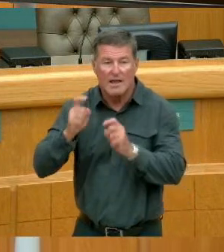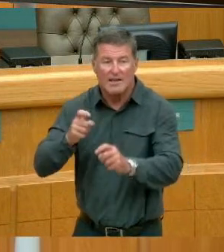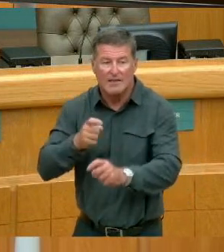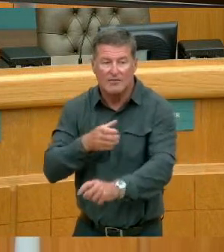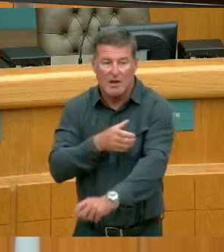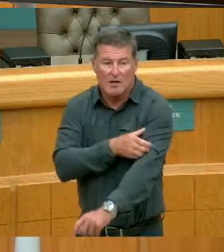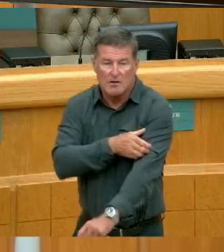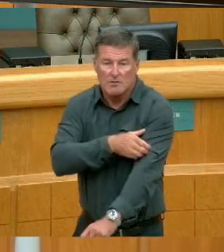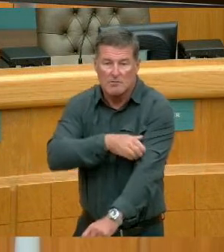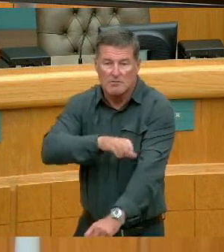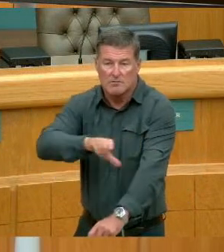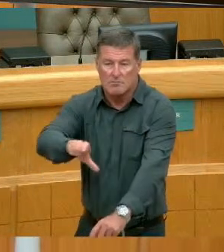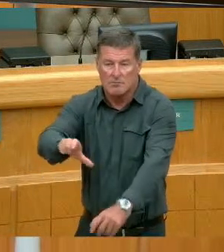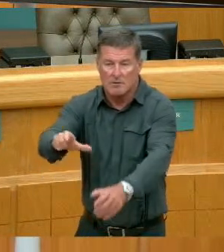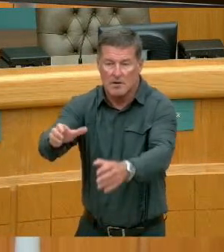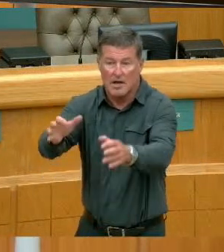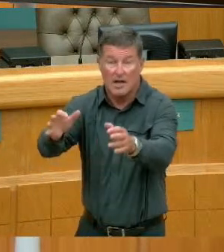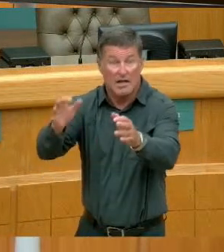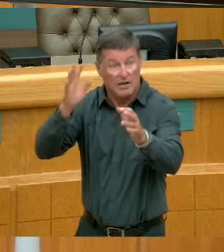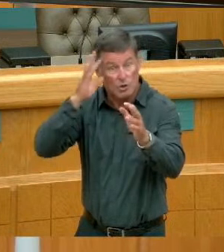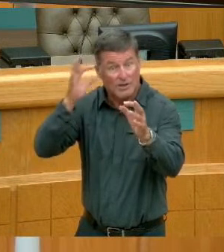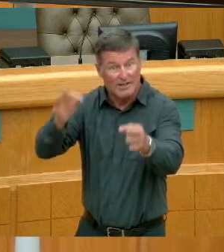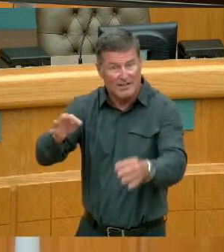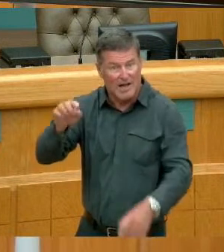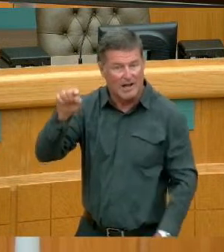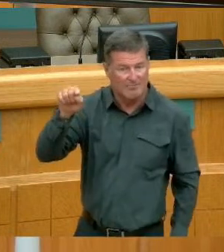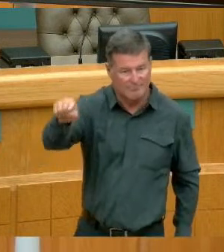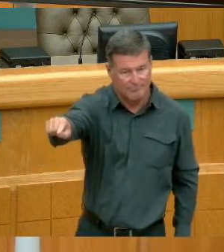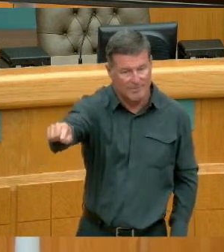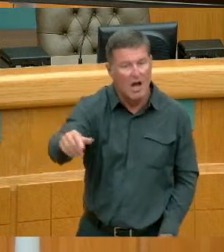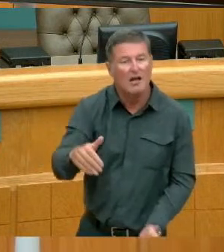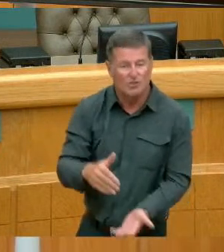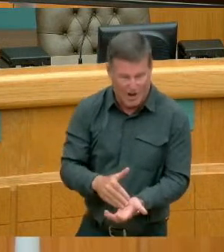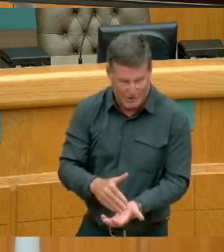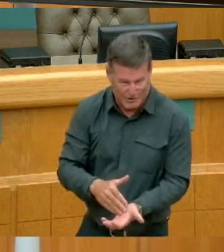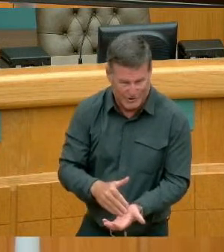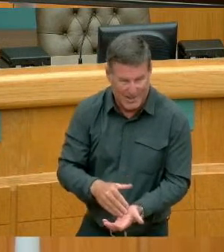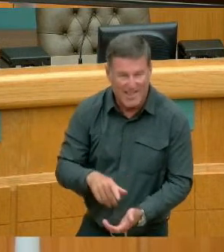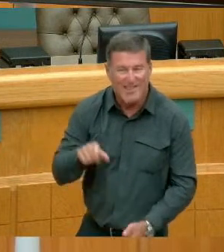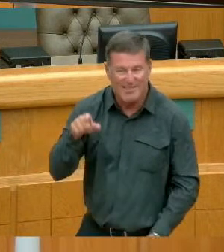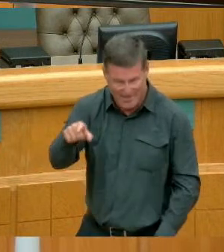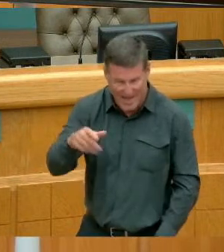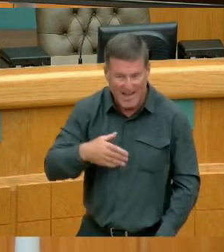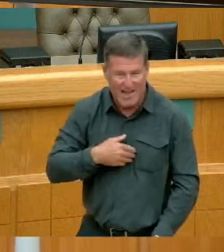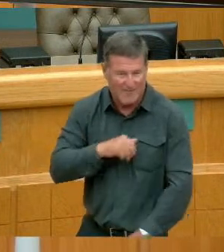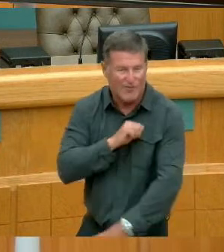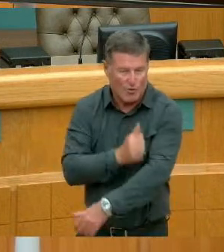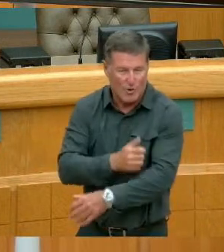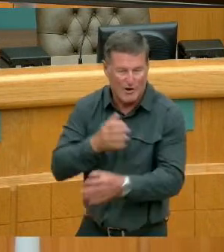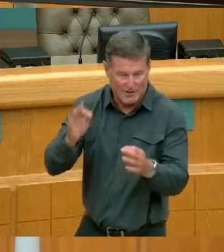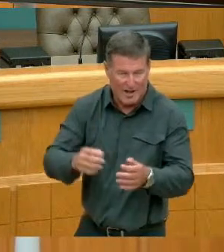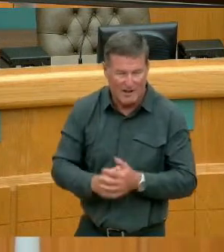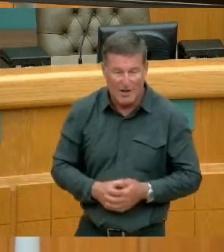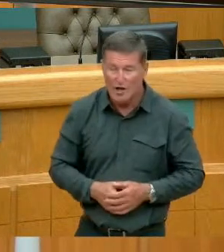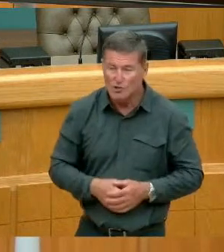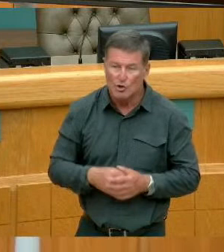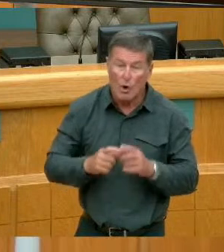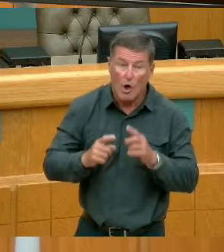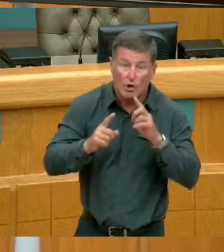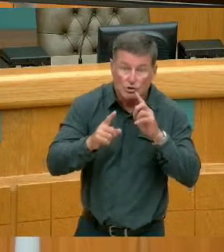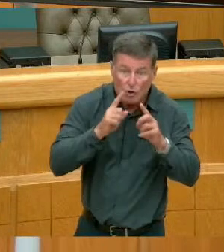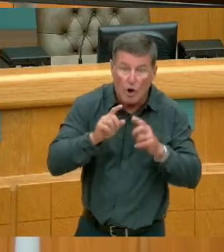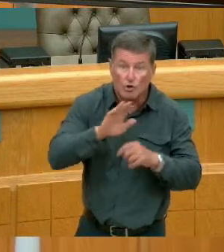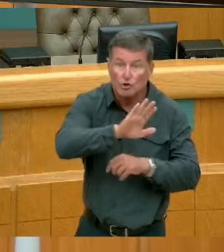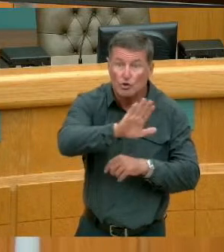thing. So please don't stop your treatment. Talk to your doctor. Make sure you share your concerns with your doctor, and make